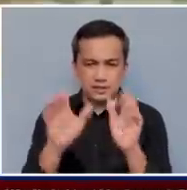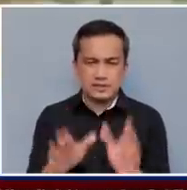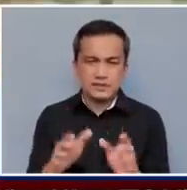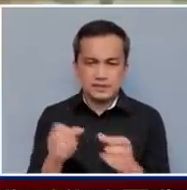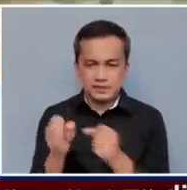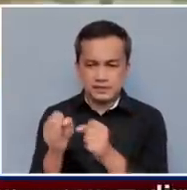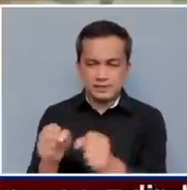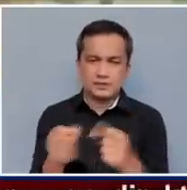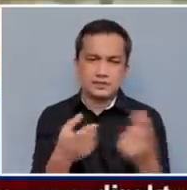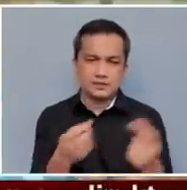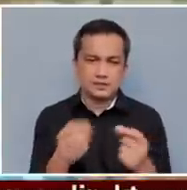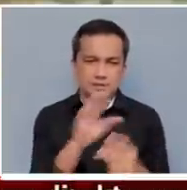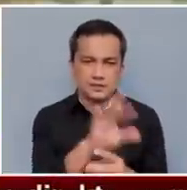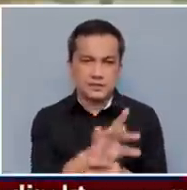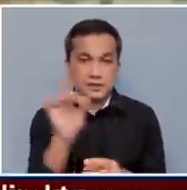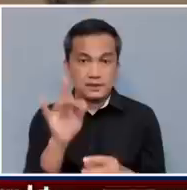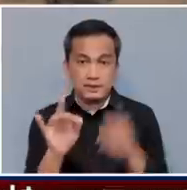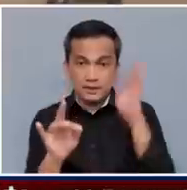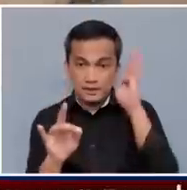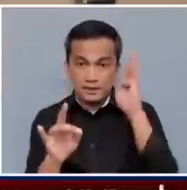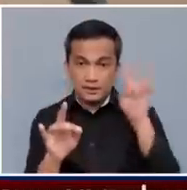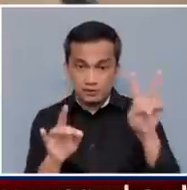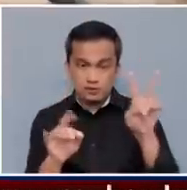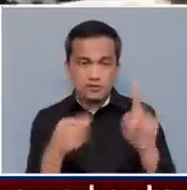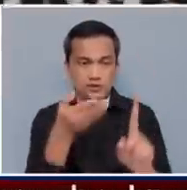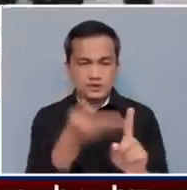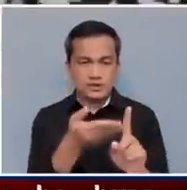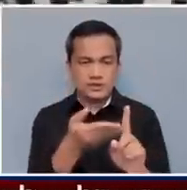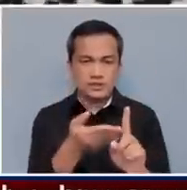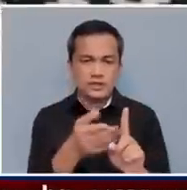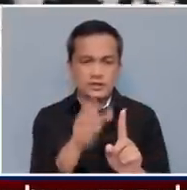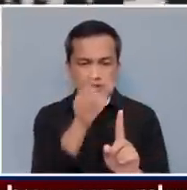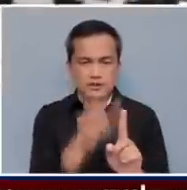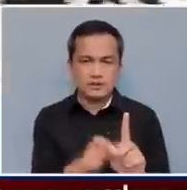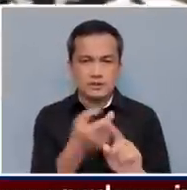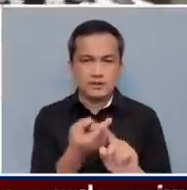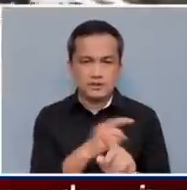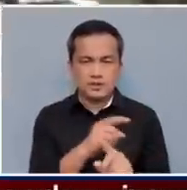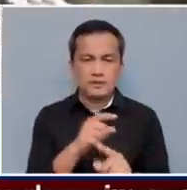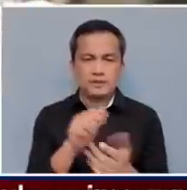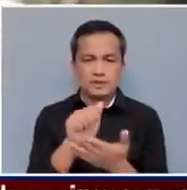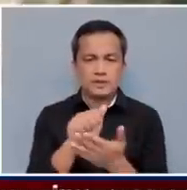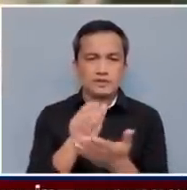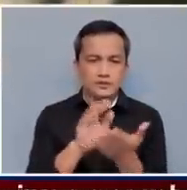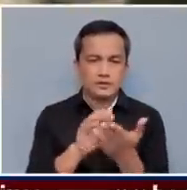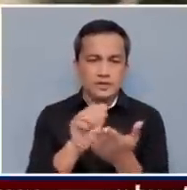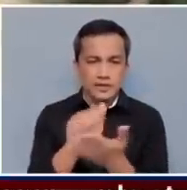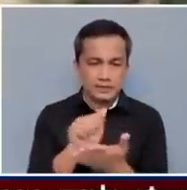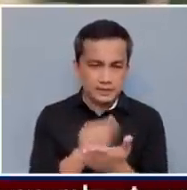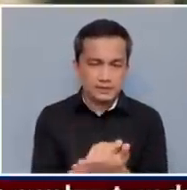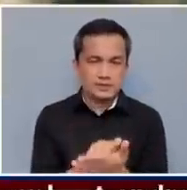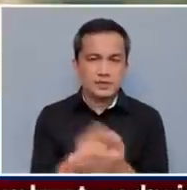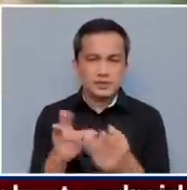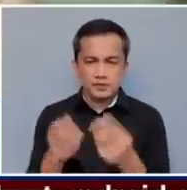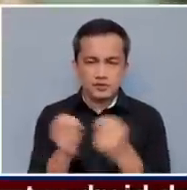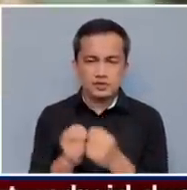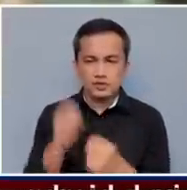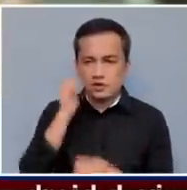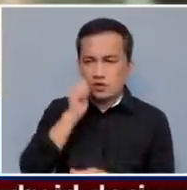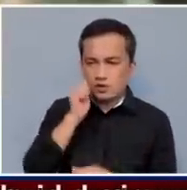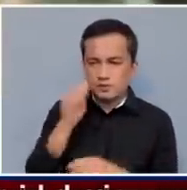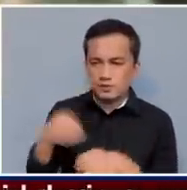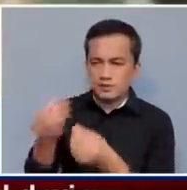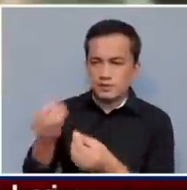ang ginawang pagpili ni Marcos Jr. sa isang individual mula sa academe para sa posisyong madalas na binibigay sa mga